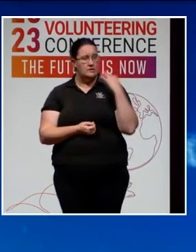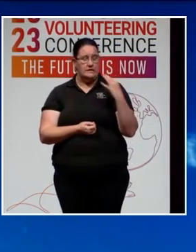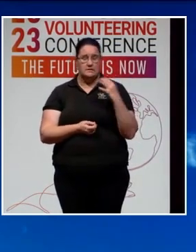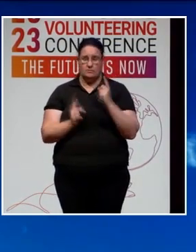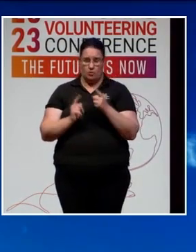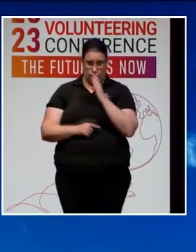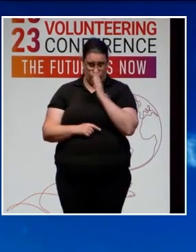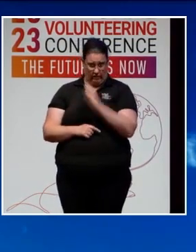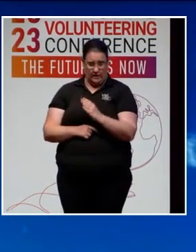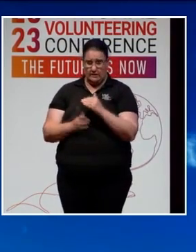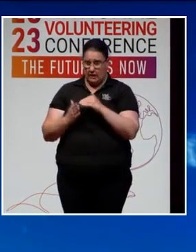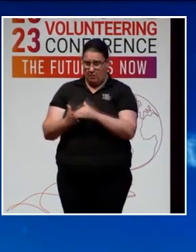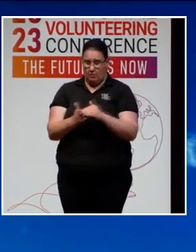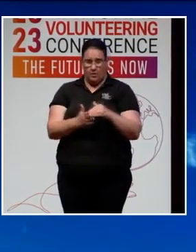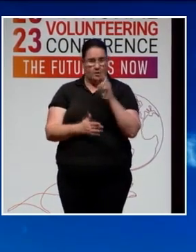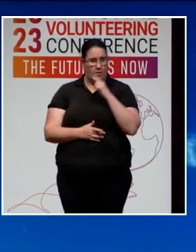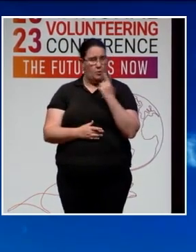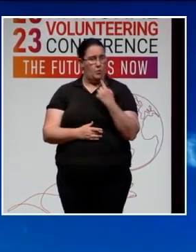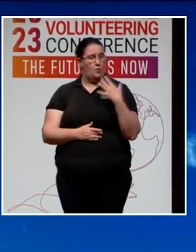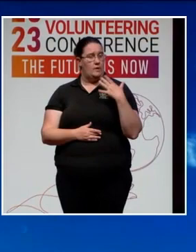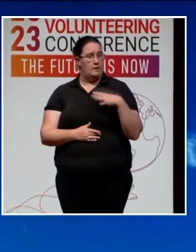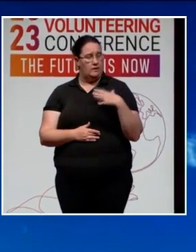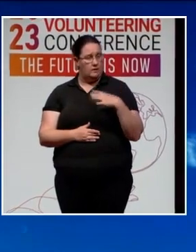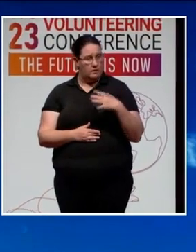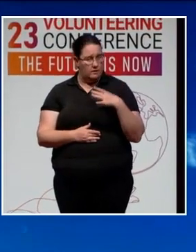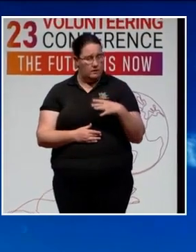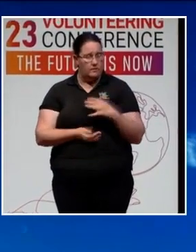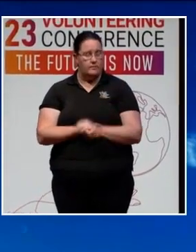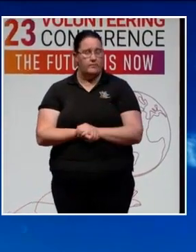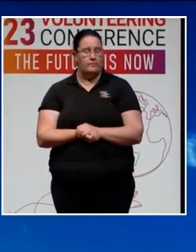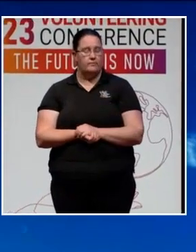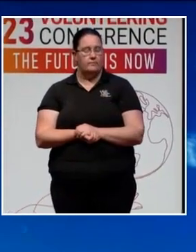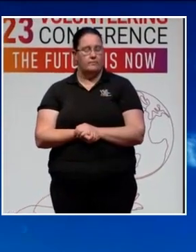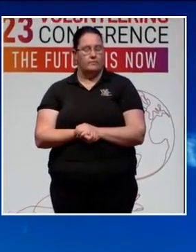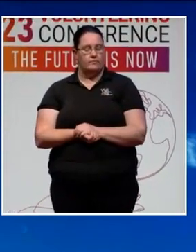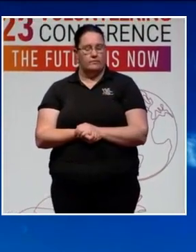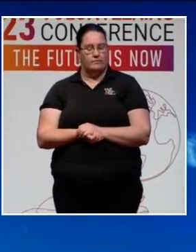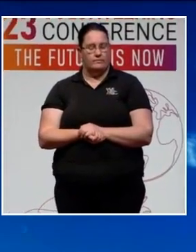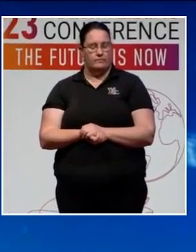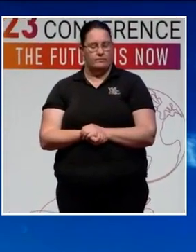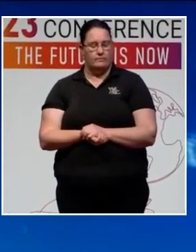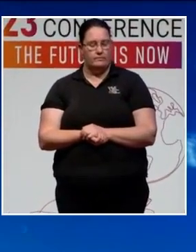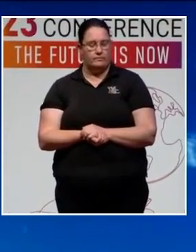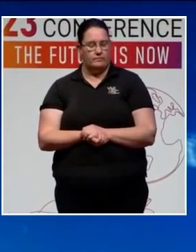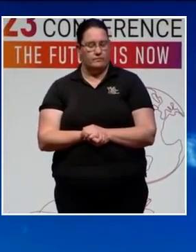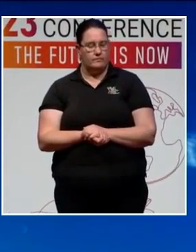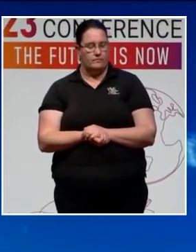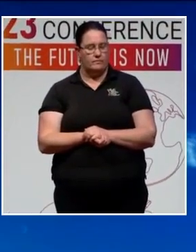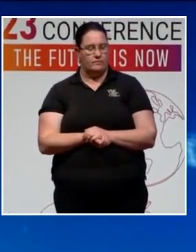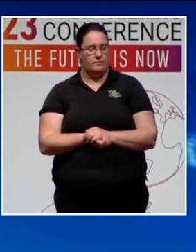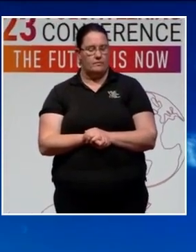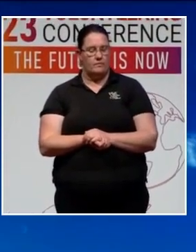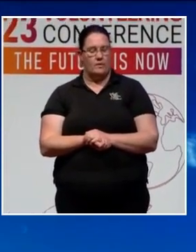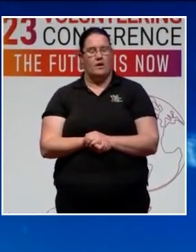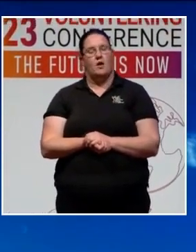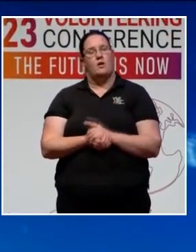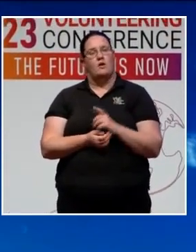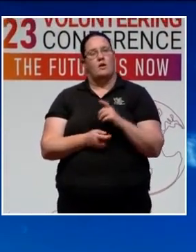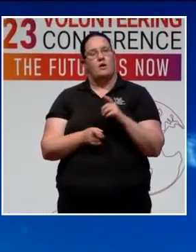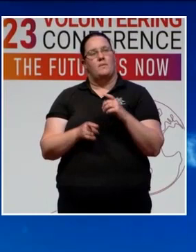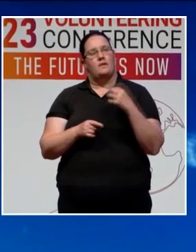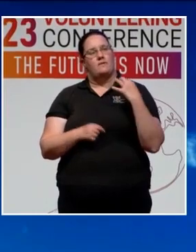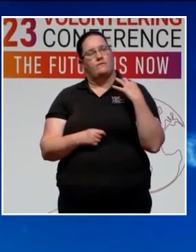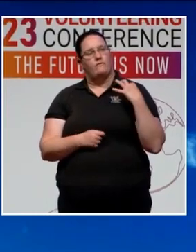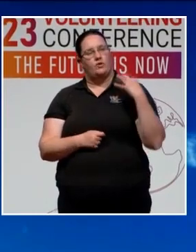in our communities, volunteering also contributes a more intangible, powerful force that builds